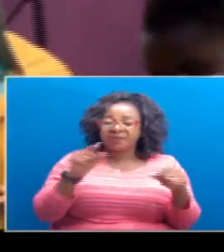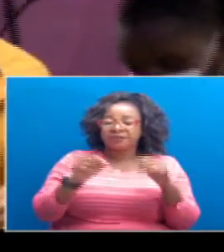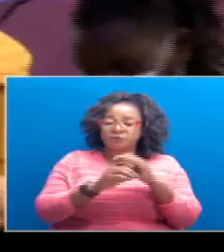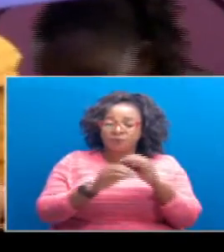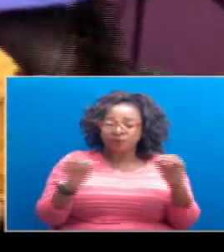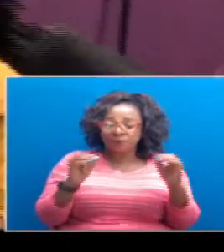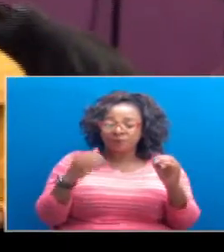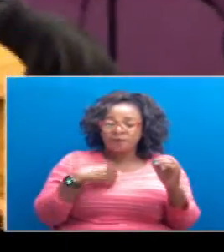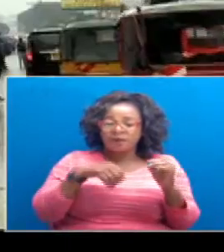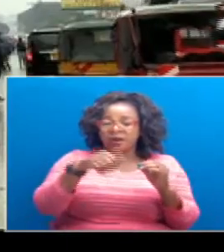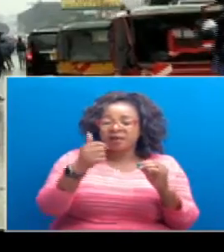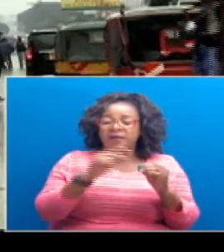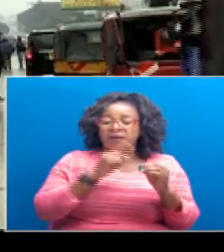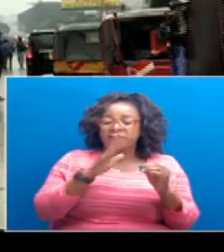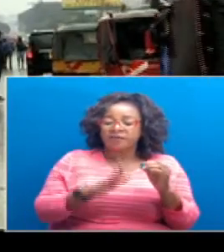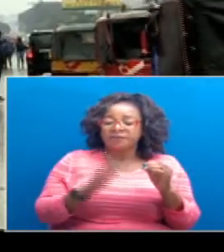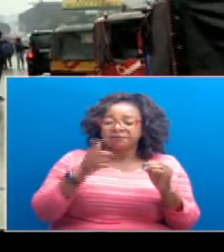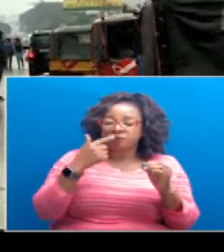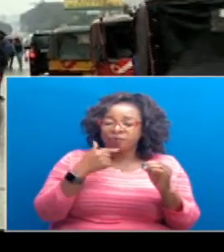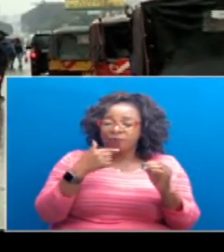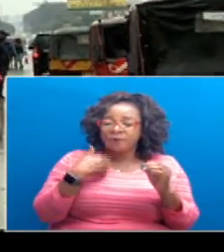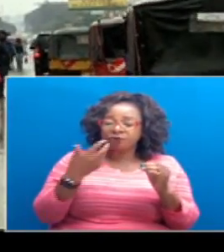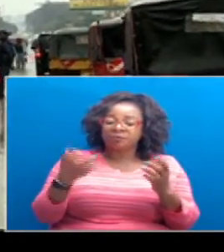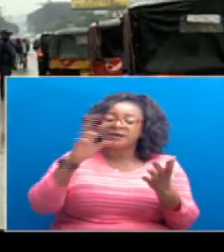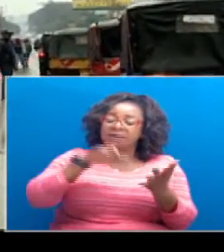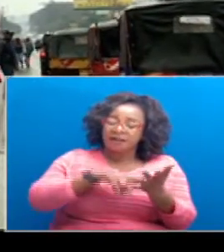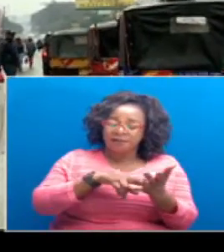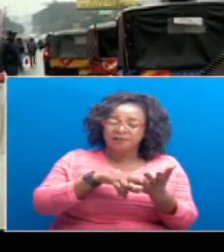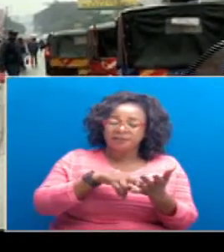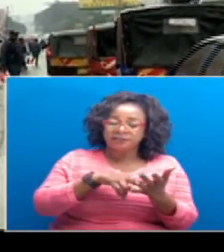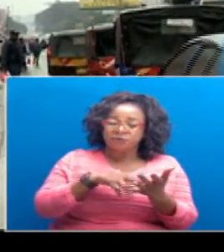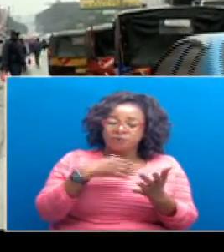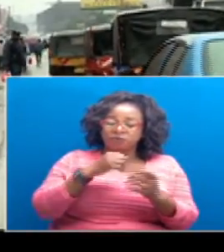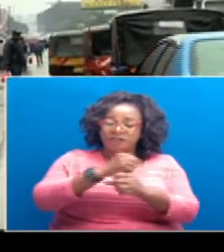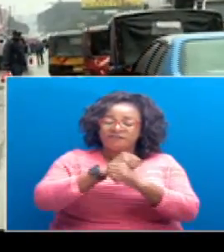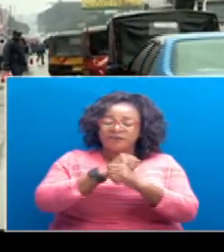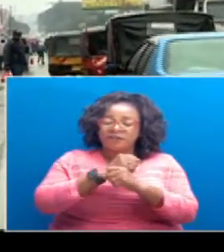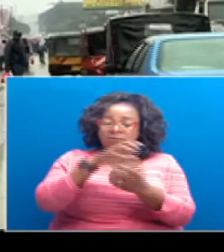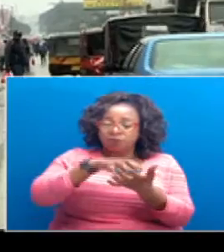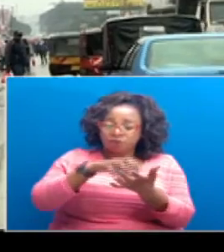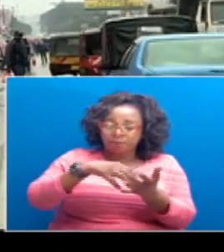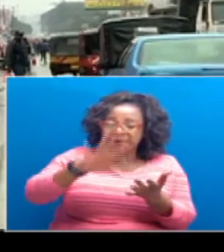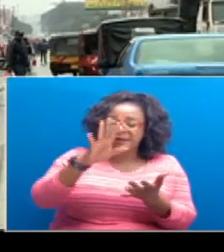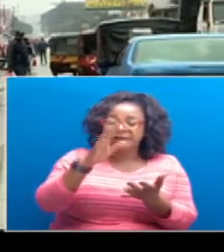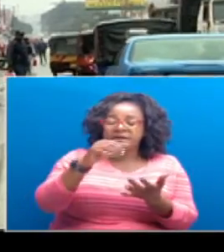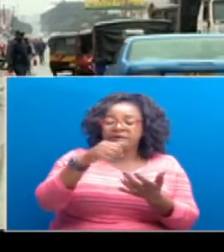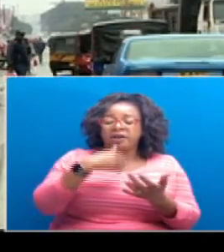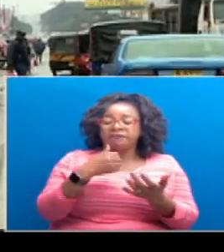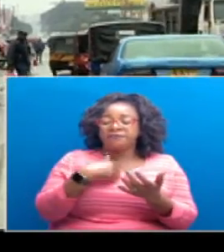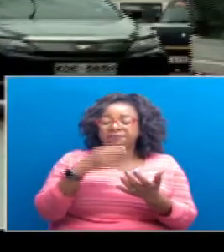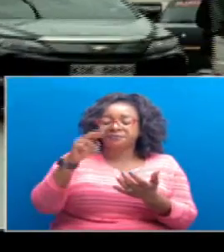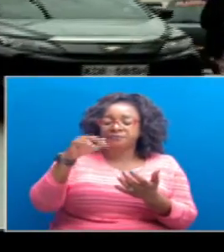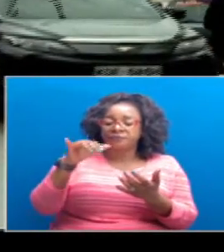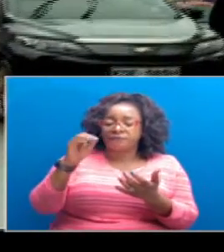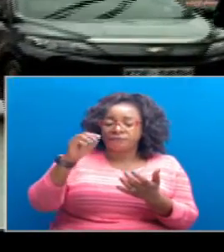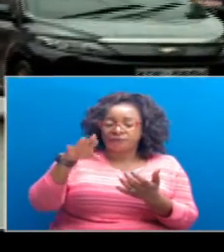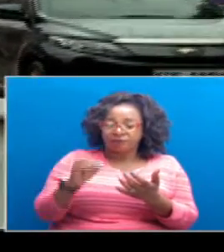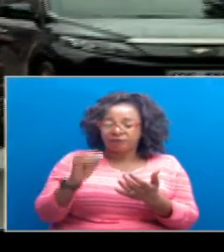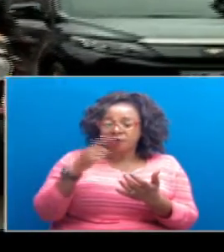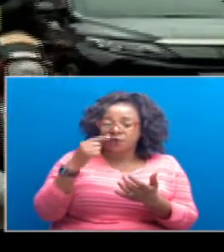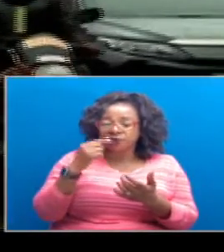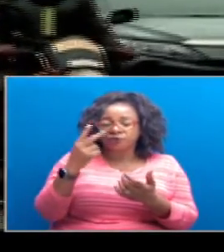governor who was not re-elected. He was unable to defend his seat. We have the sitting governor who's been here I think, for about